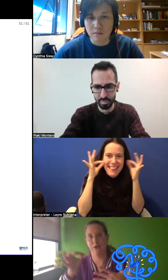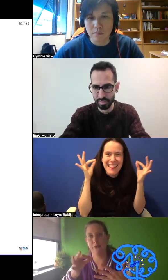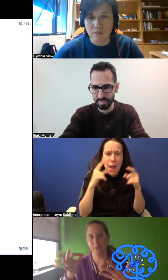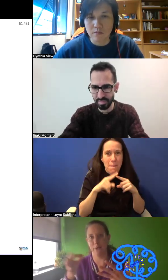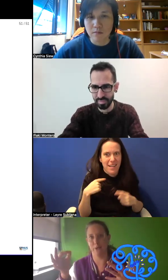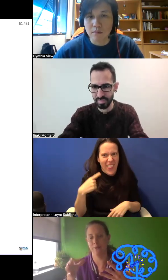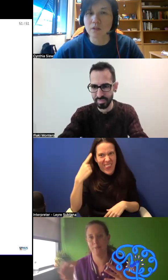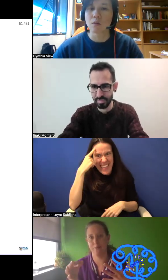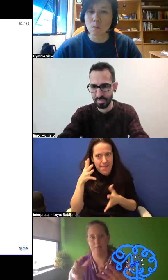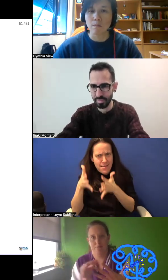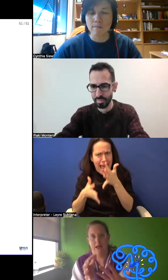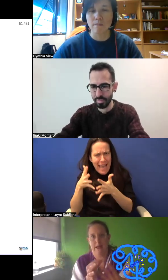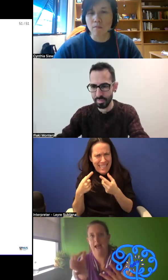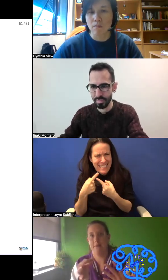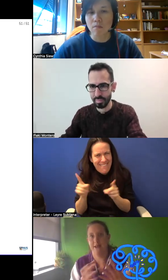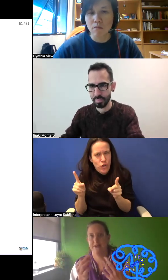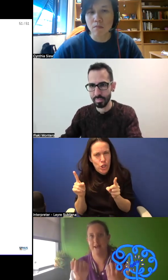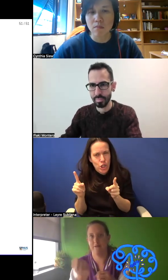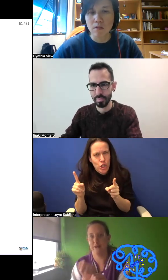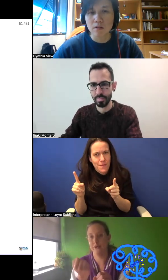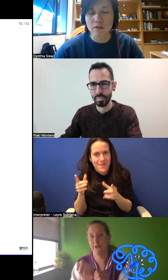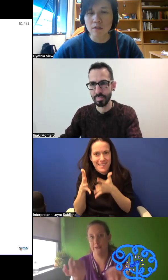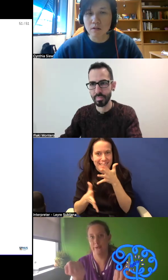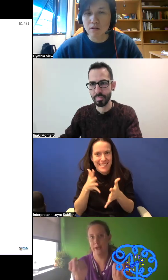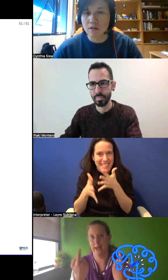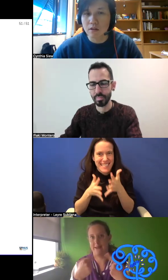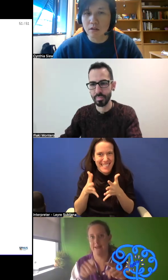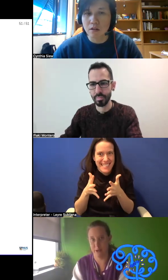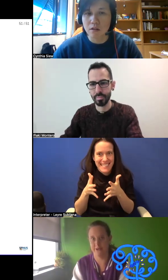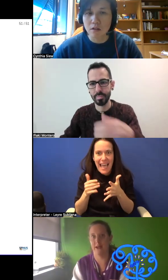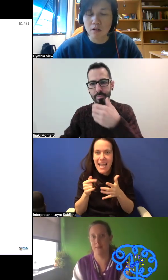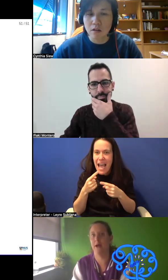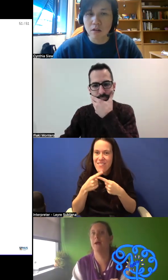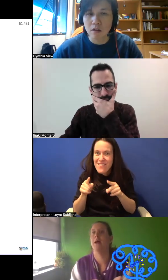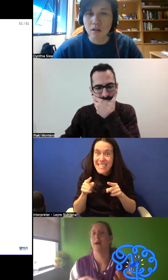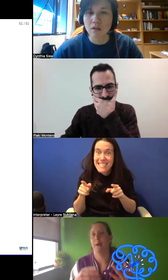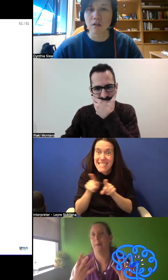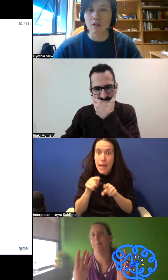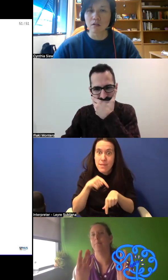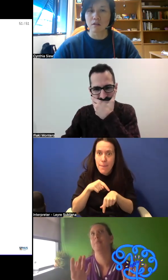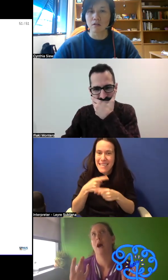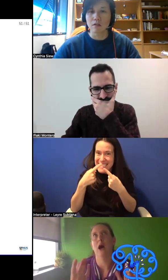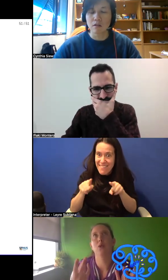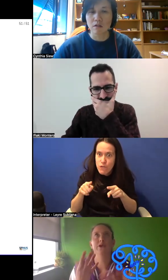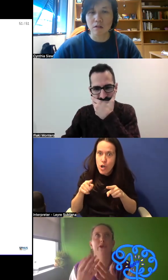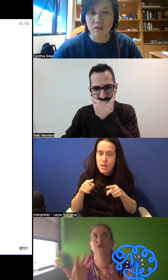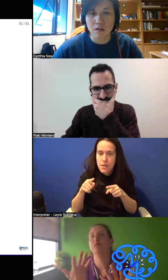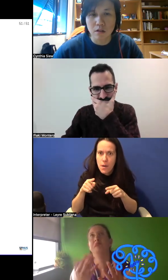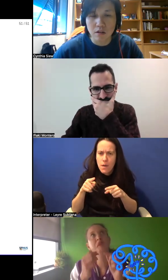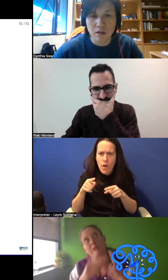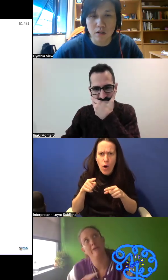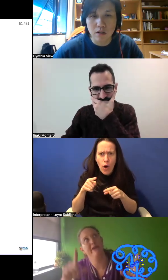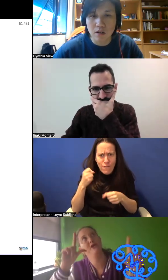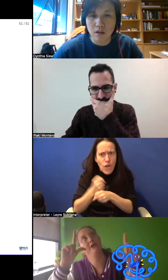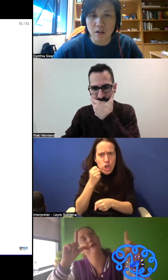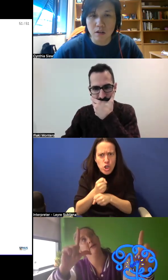has multiple elements that are functional at a similar time. How would you